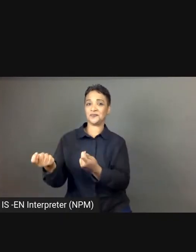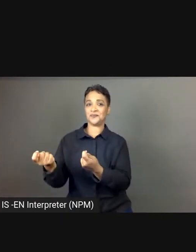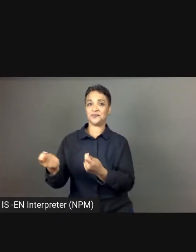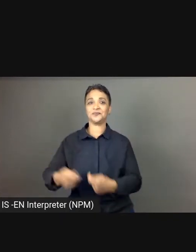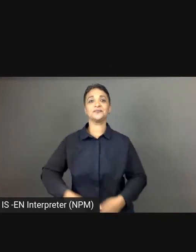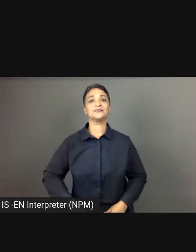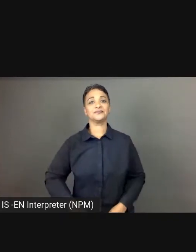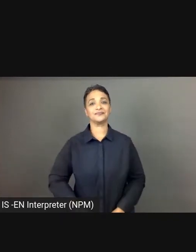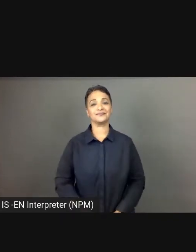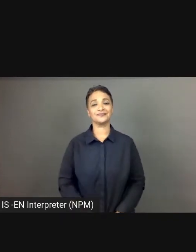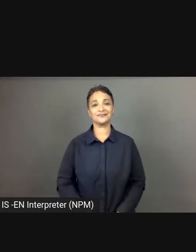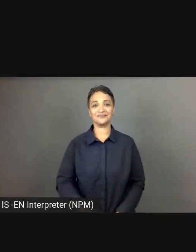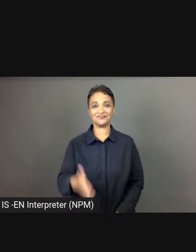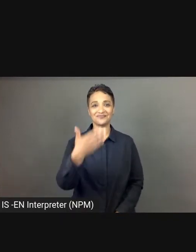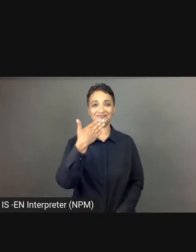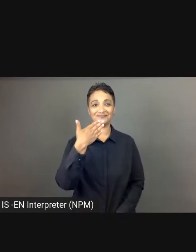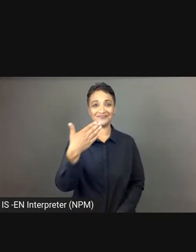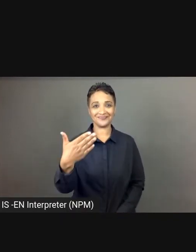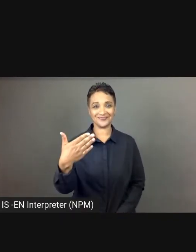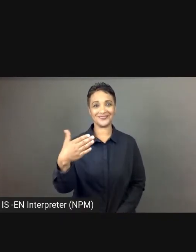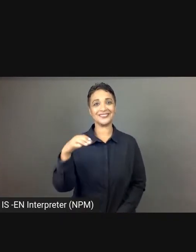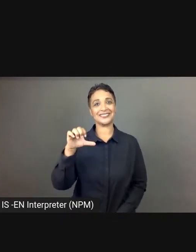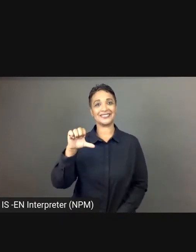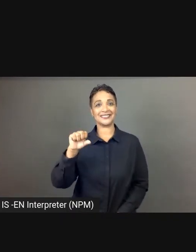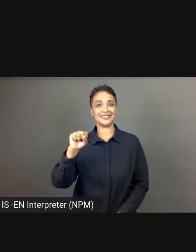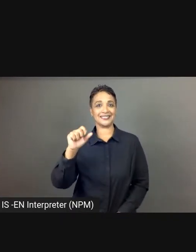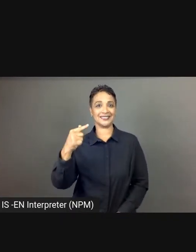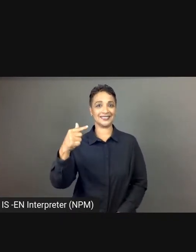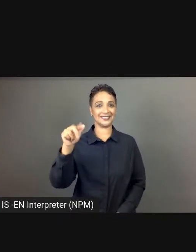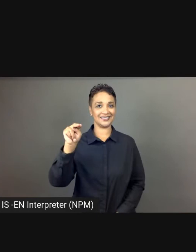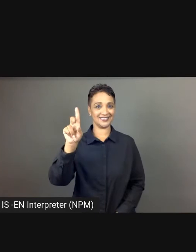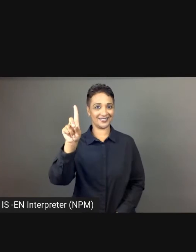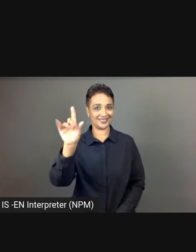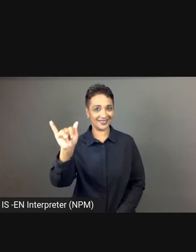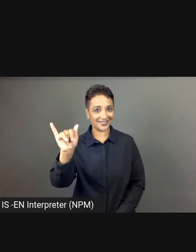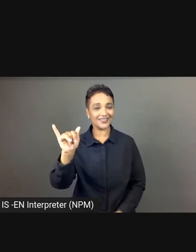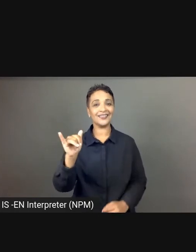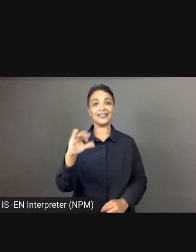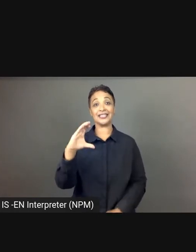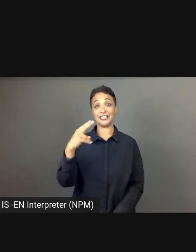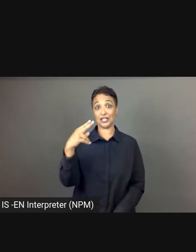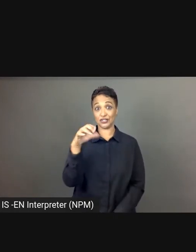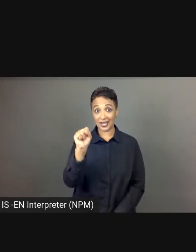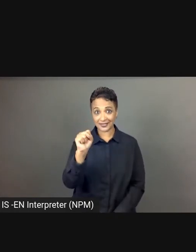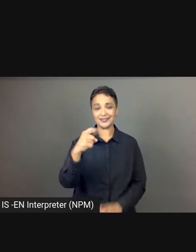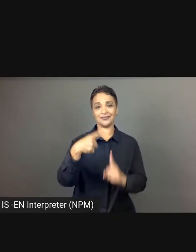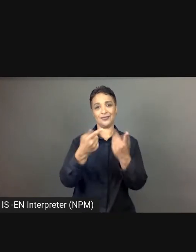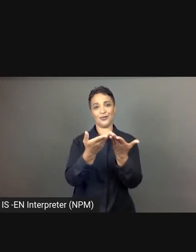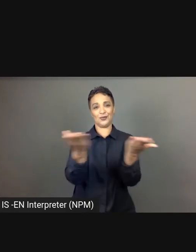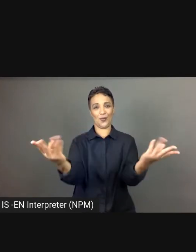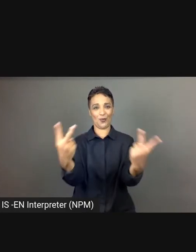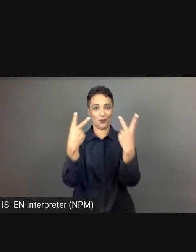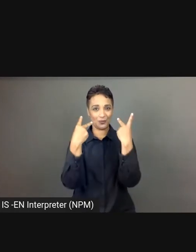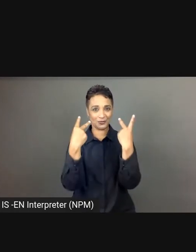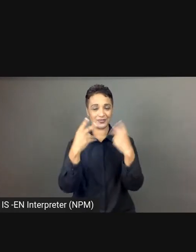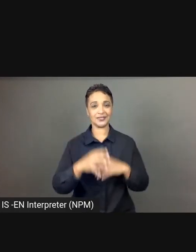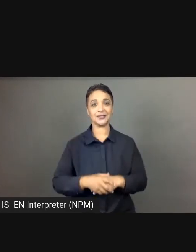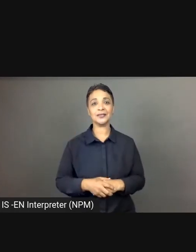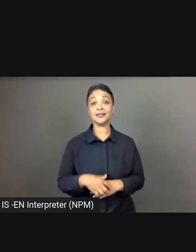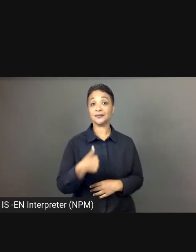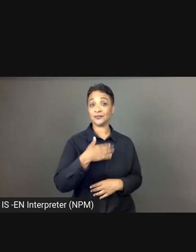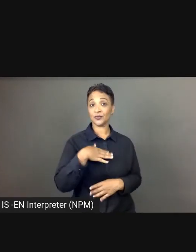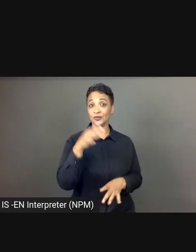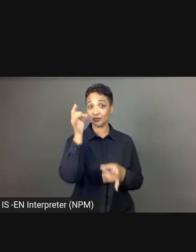Thank you very much, Stanley, and thanks to CHS and everyone who's joined this session. I just like to start by sort of painting a picture